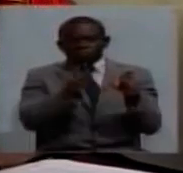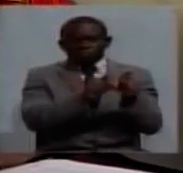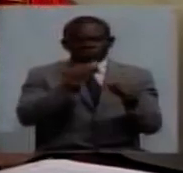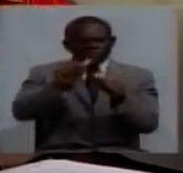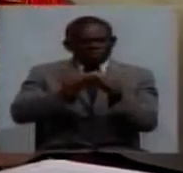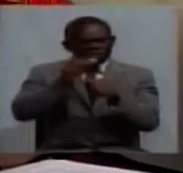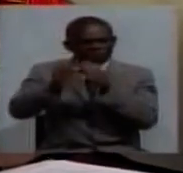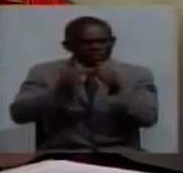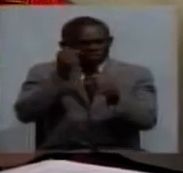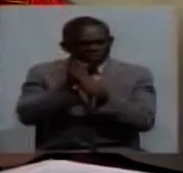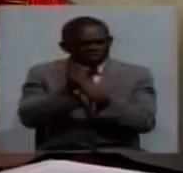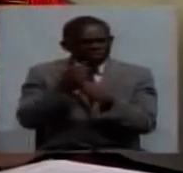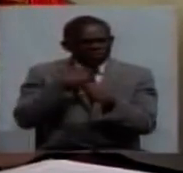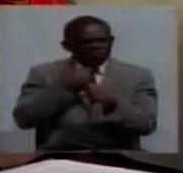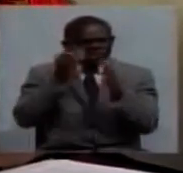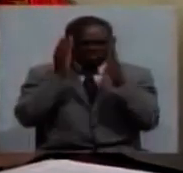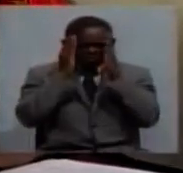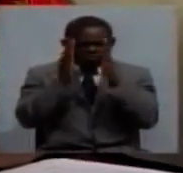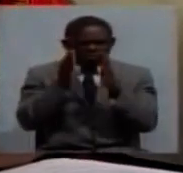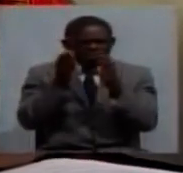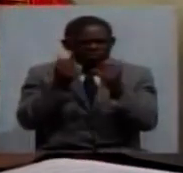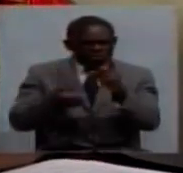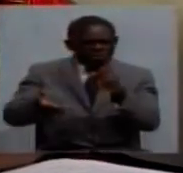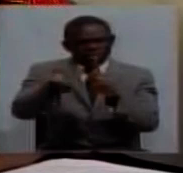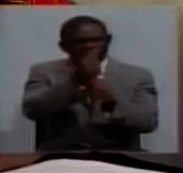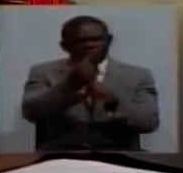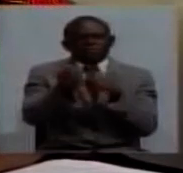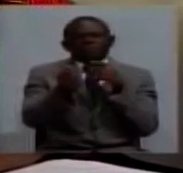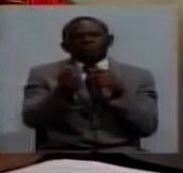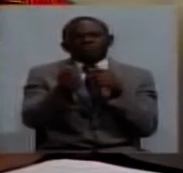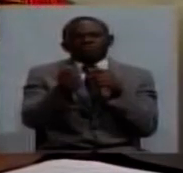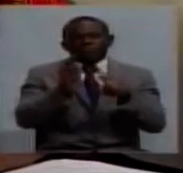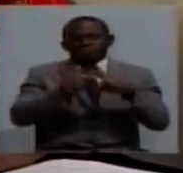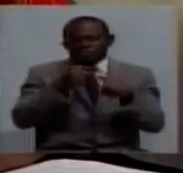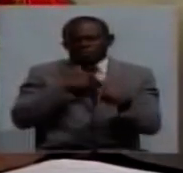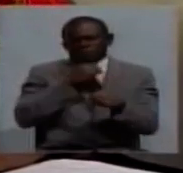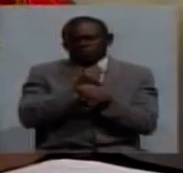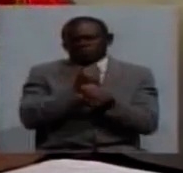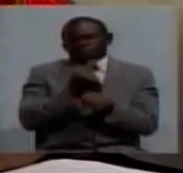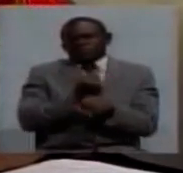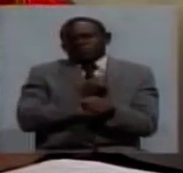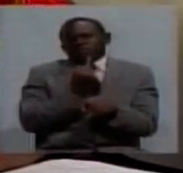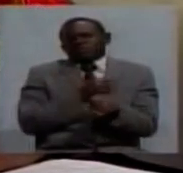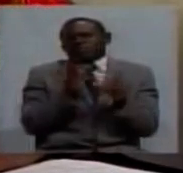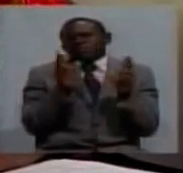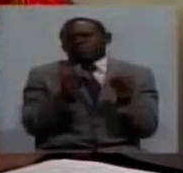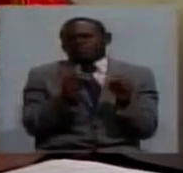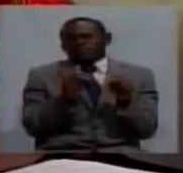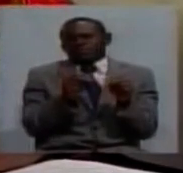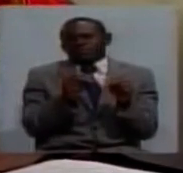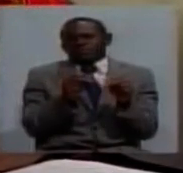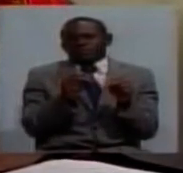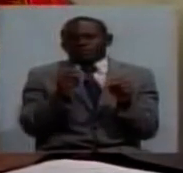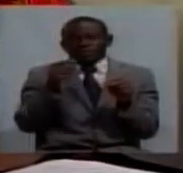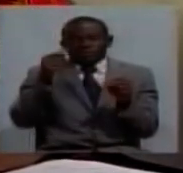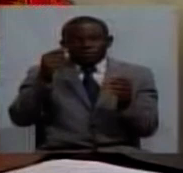that indicator, but I'm not working alone. And I think that we need to move away from thinking government and the central and Lusaka is